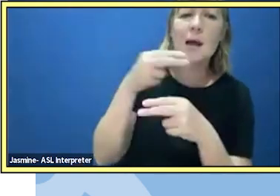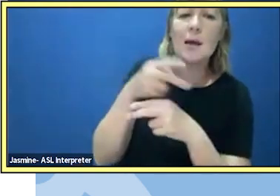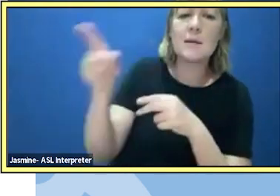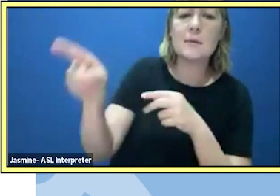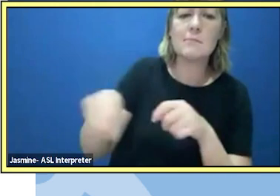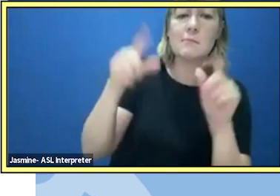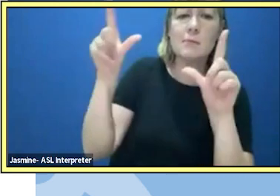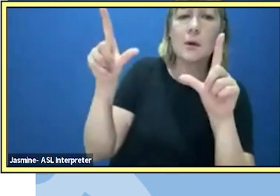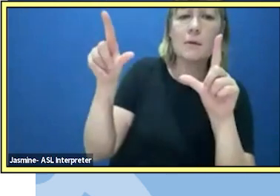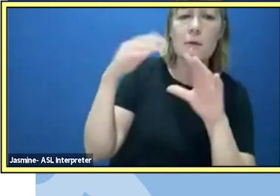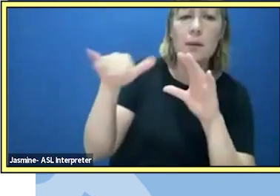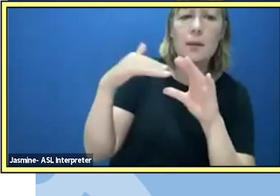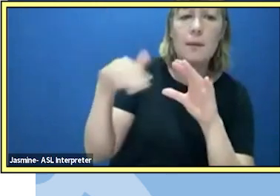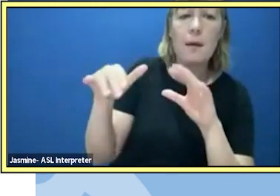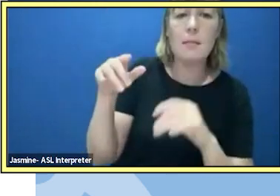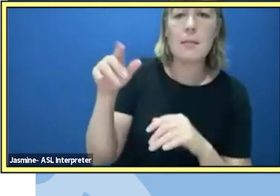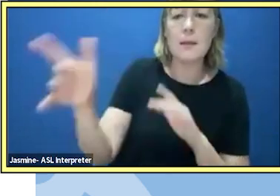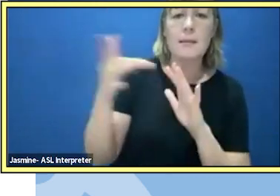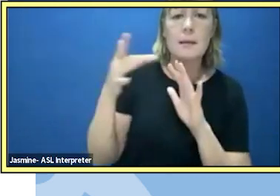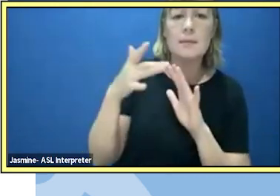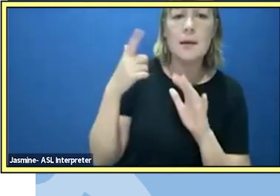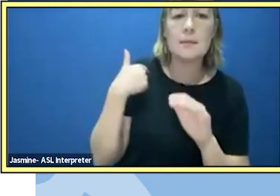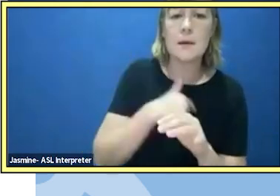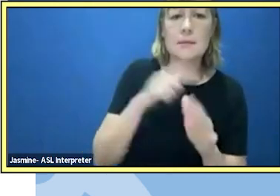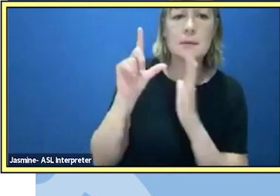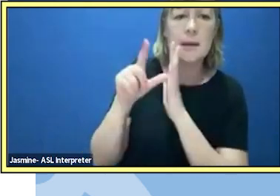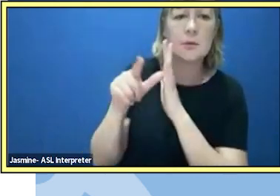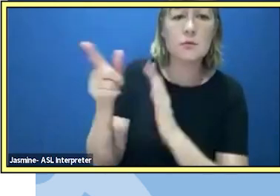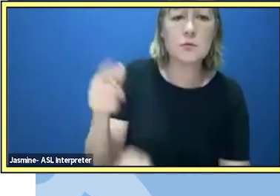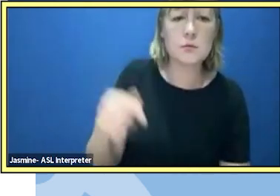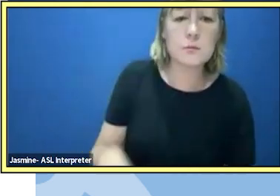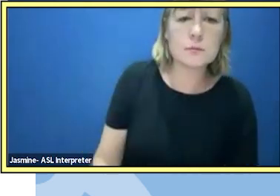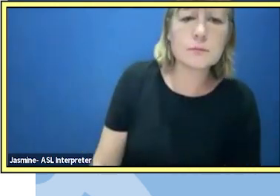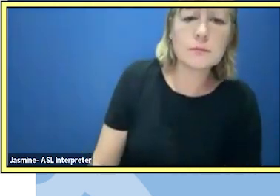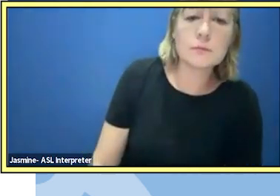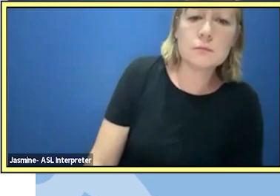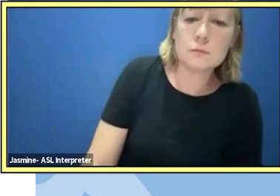they can contact us. This isn't your one and only opportunity.